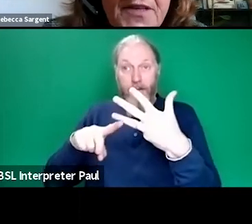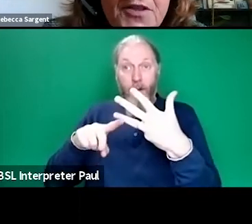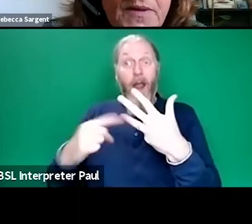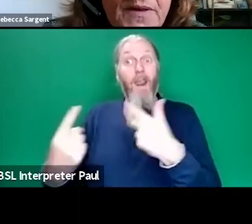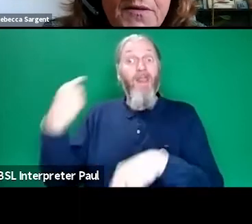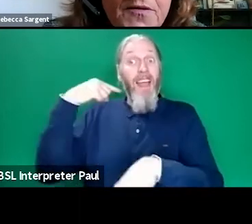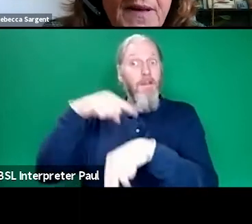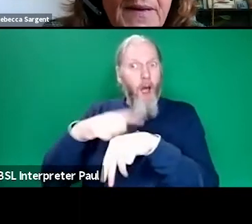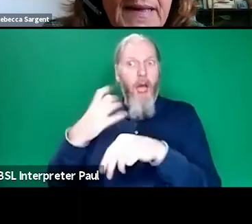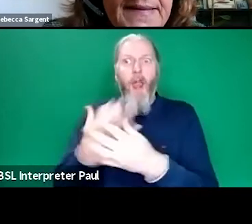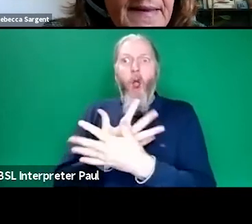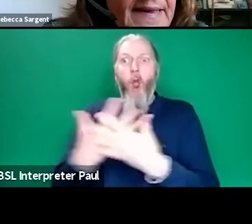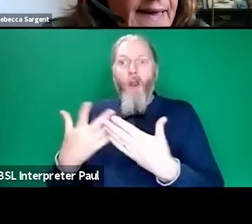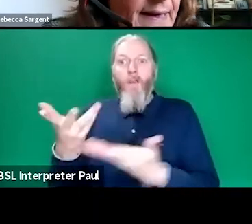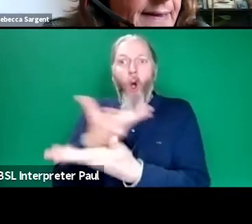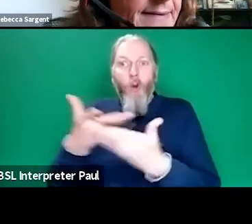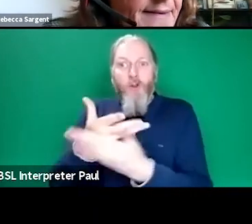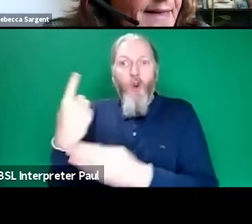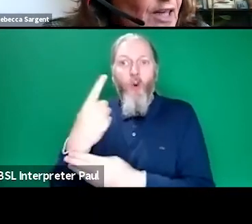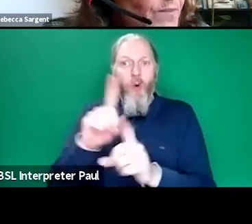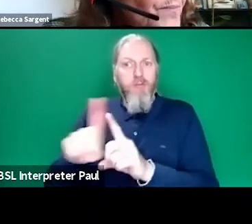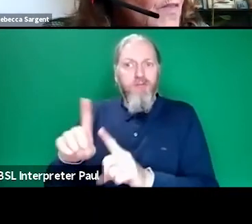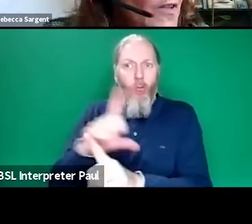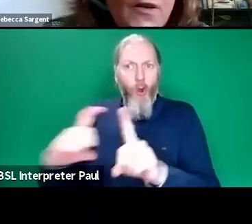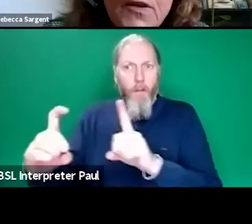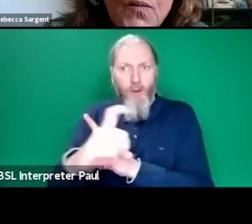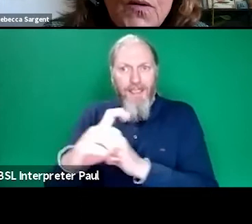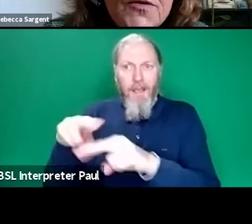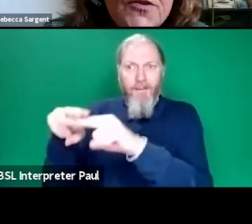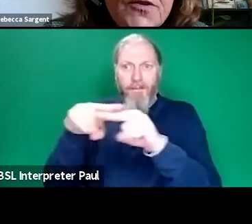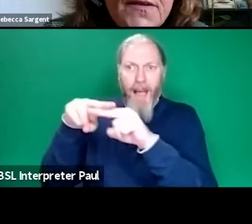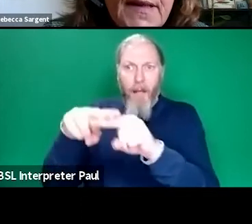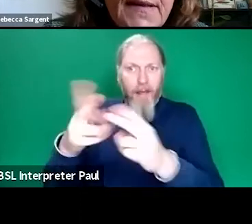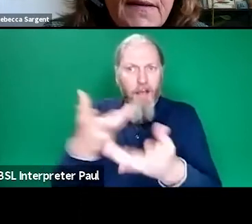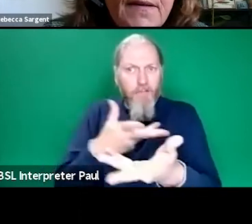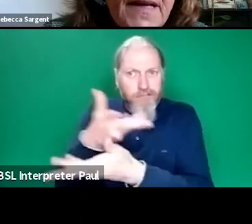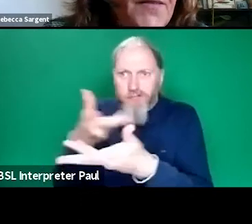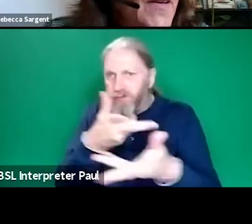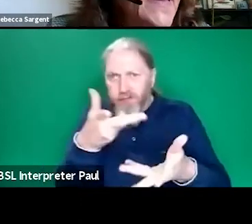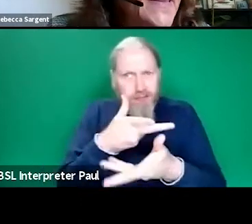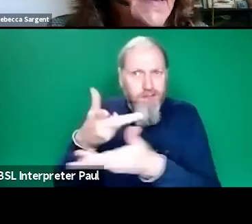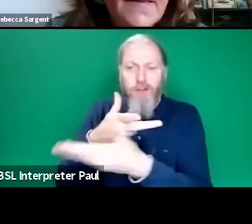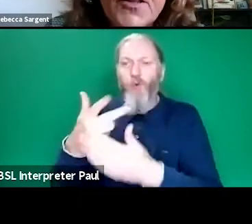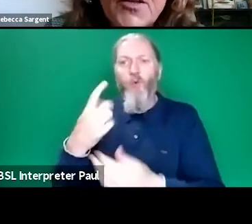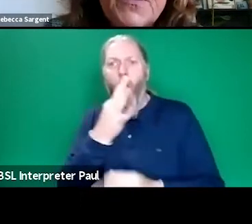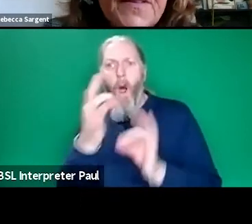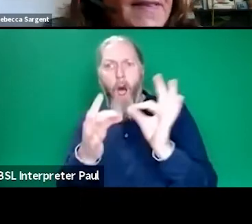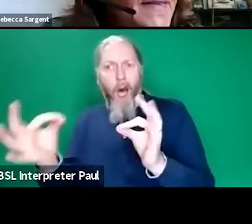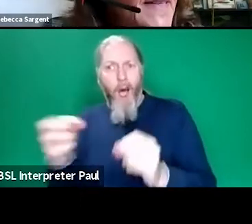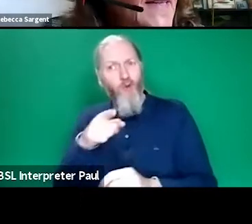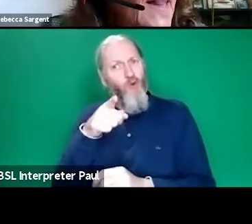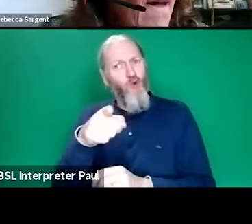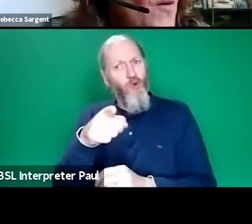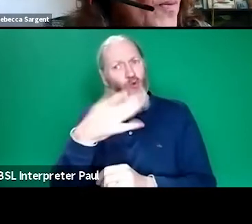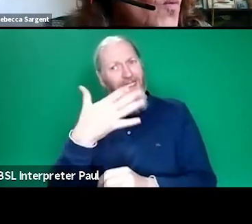consultation with local families, and to look at what they felt they needed in our